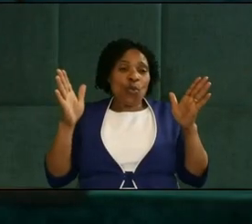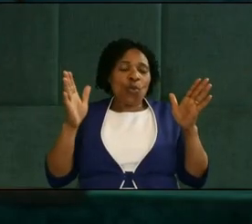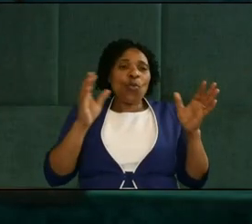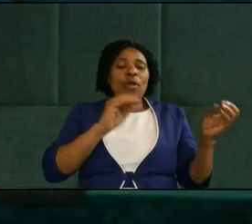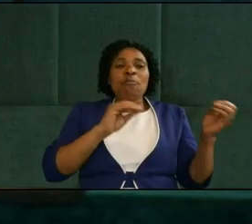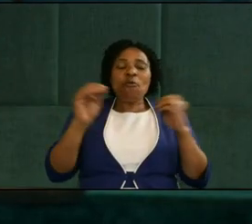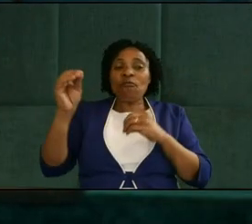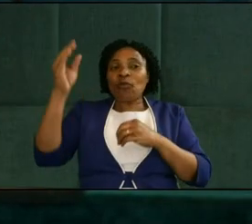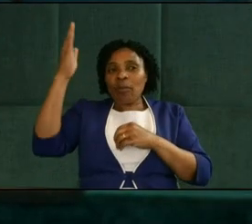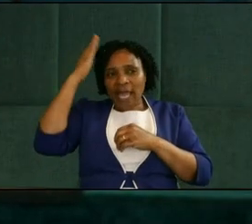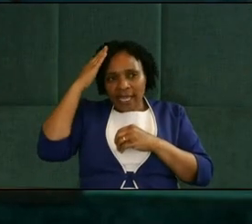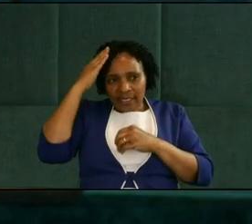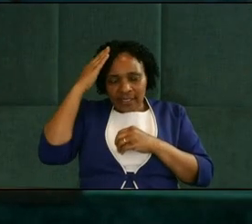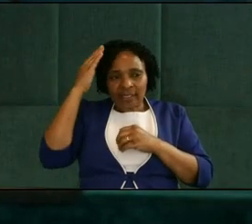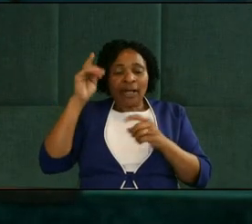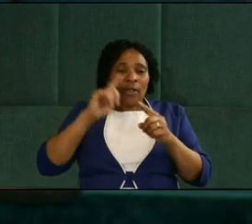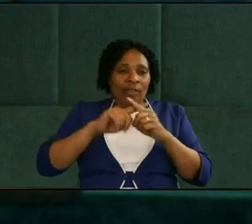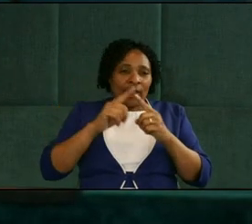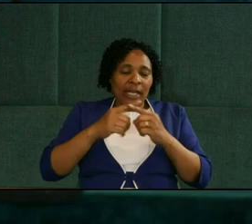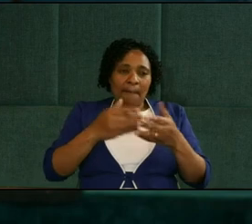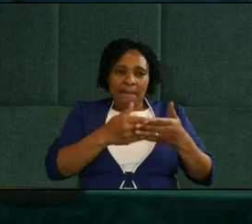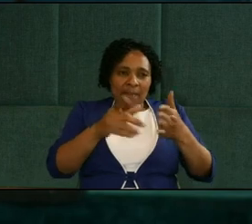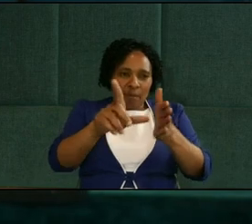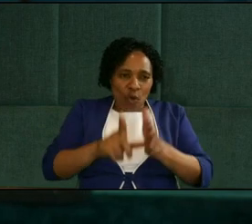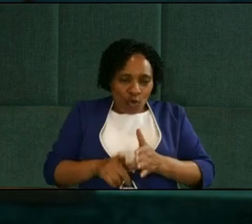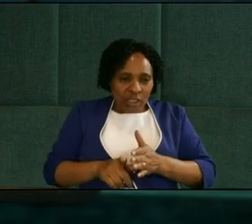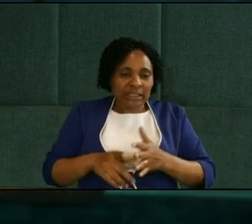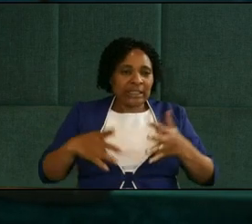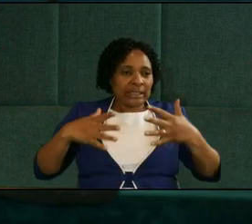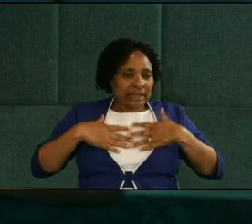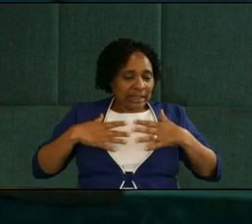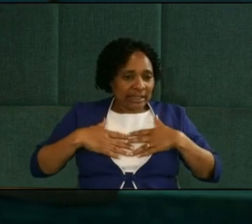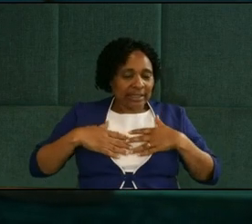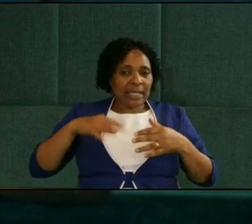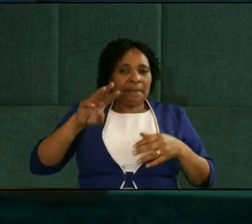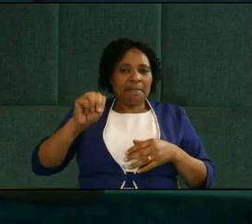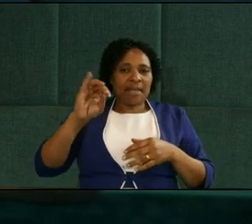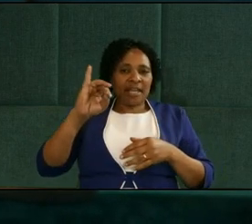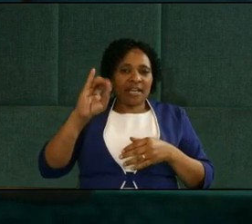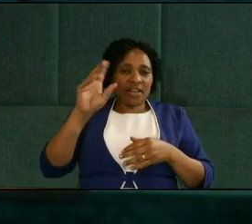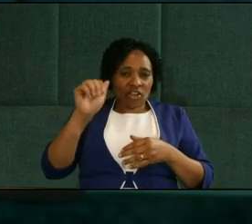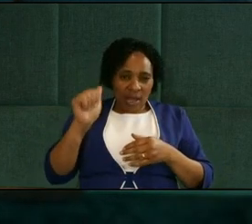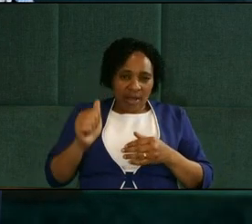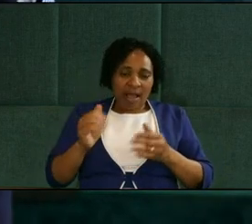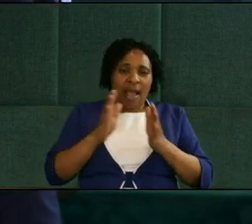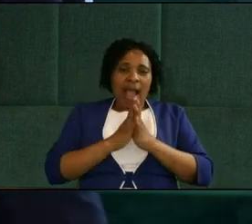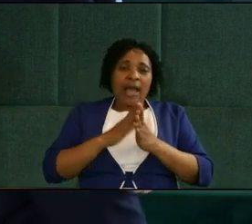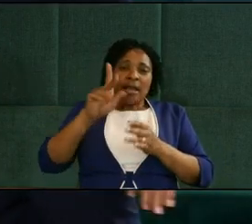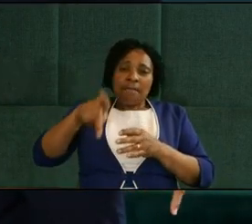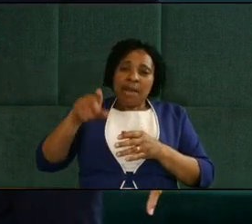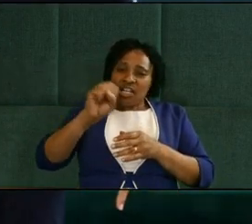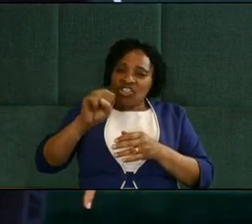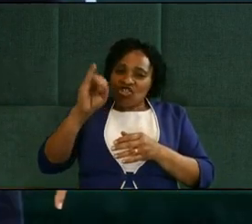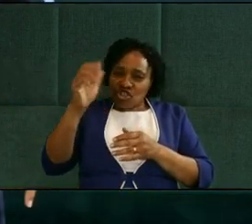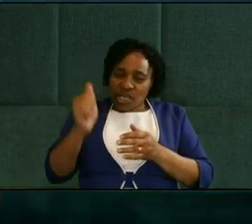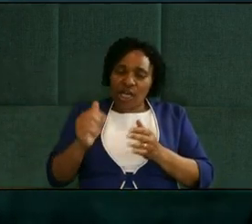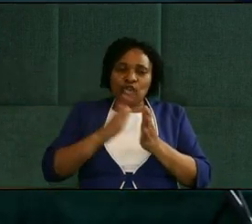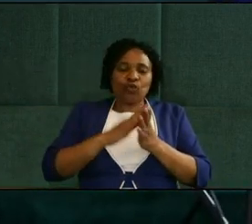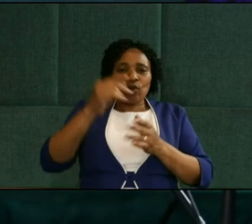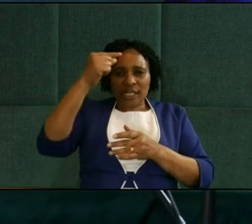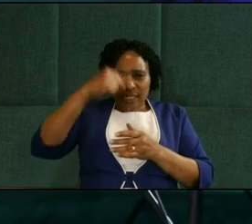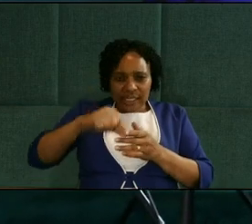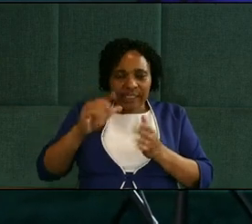move from head, Babylon. Move to chess, Medo-Persia. Move from Medo-Persia to Greece. Move from Greece